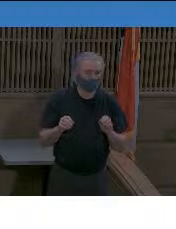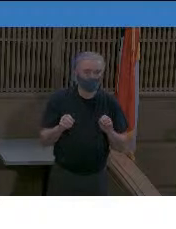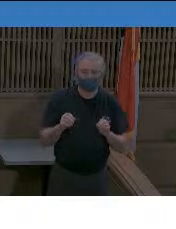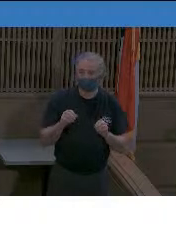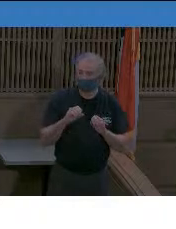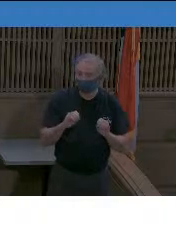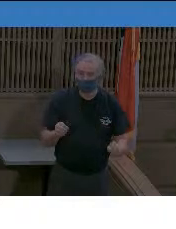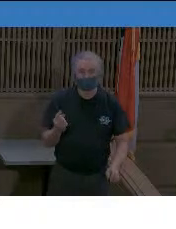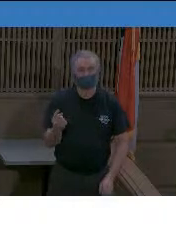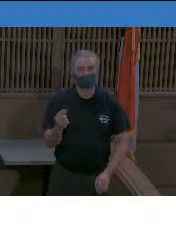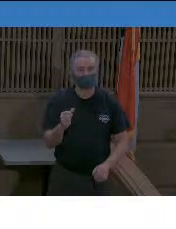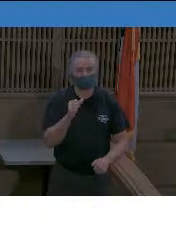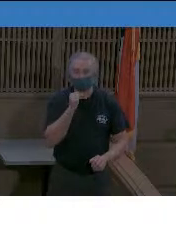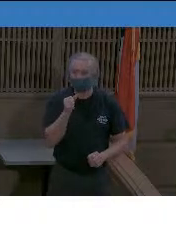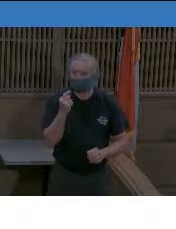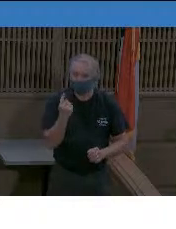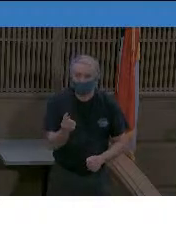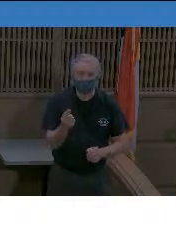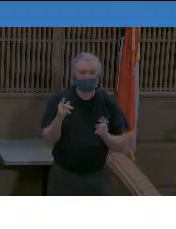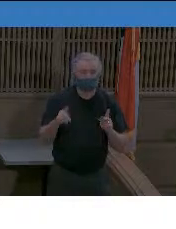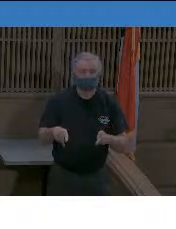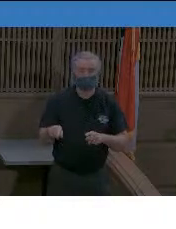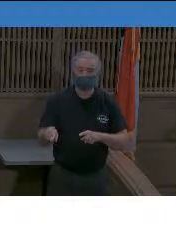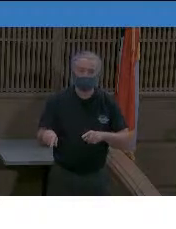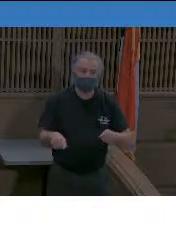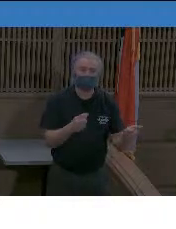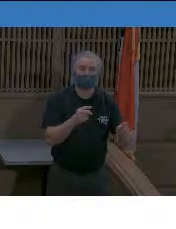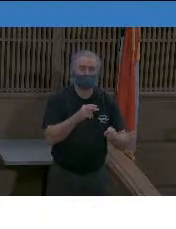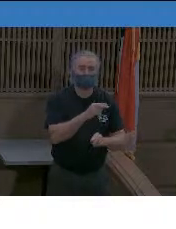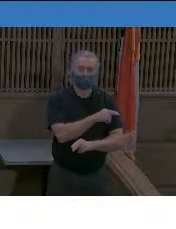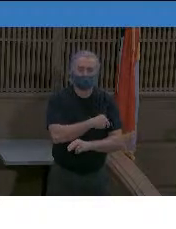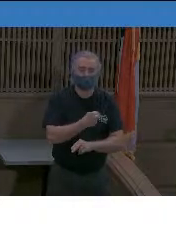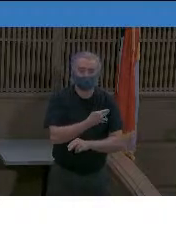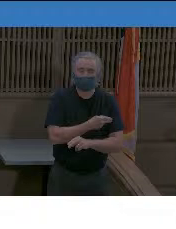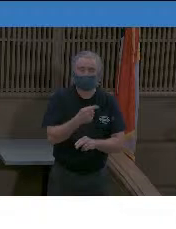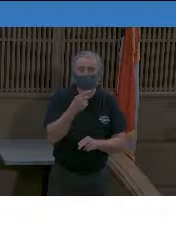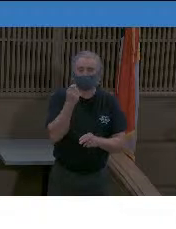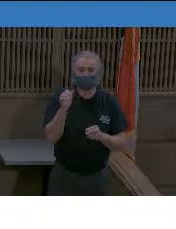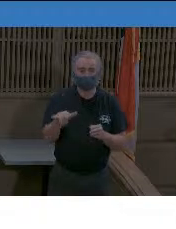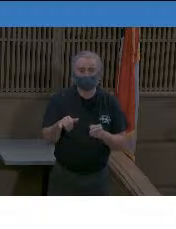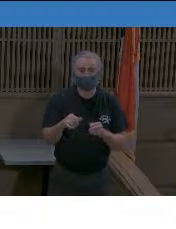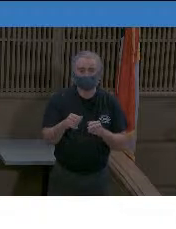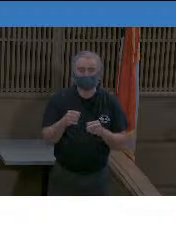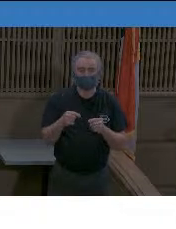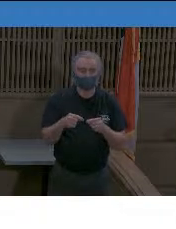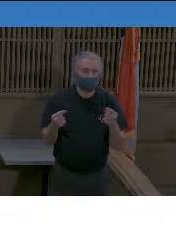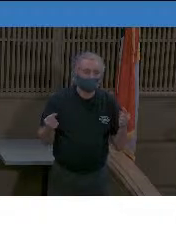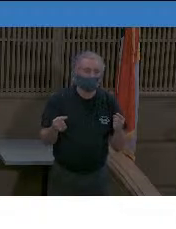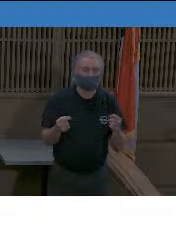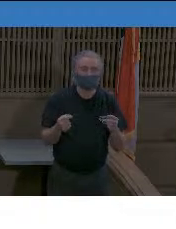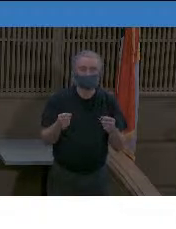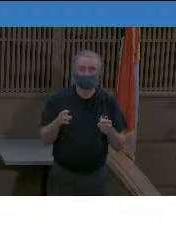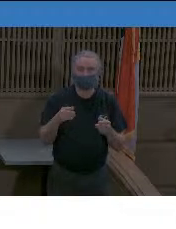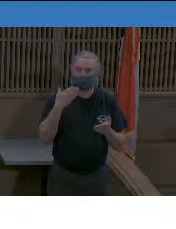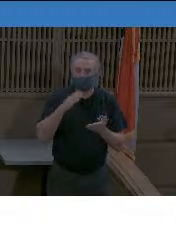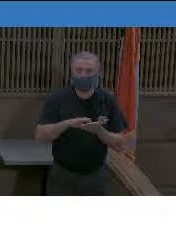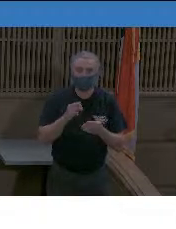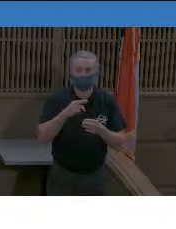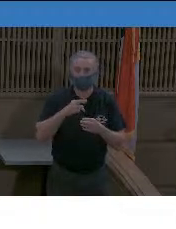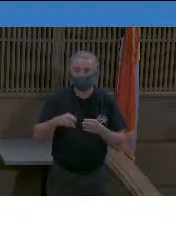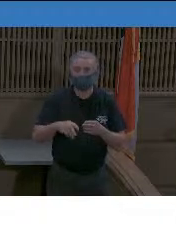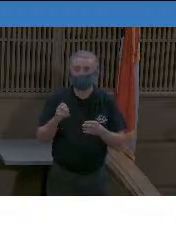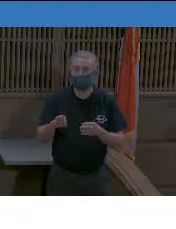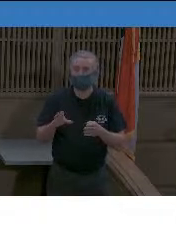as a result of getting the shot. And that's good information and a good signal that this is a good thing for our